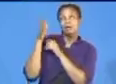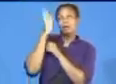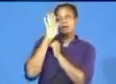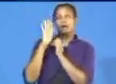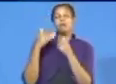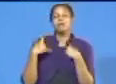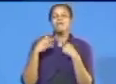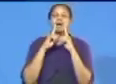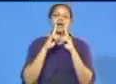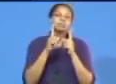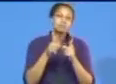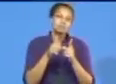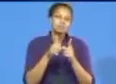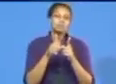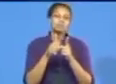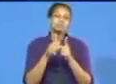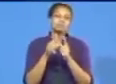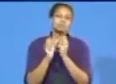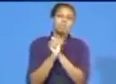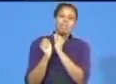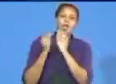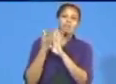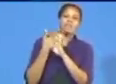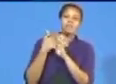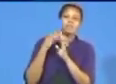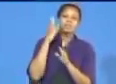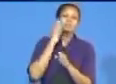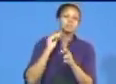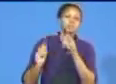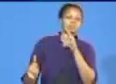answer. Long before you had a problem,